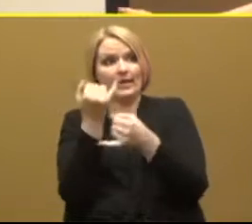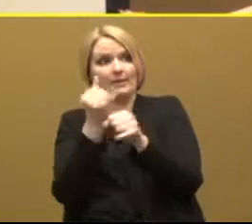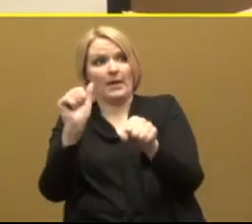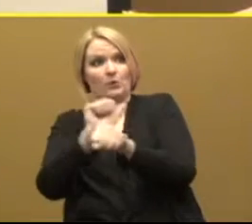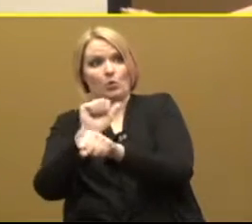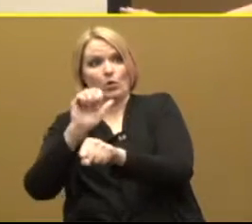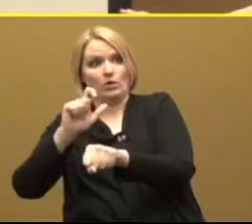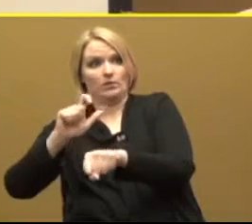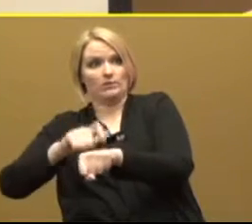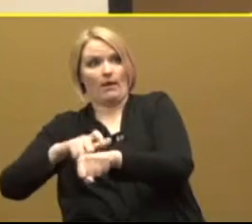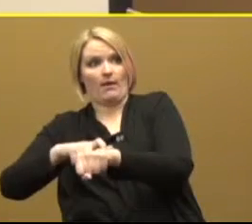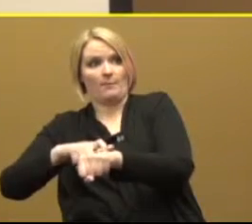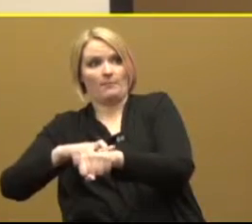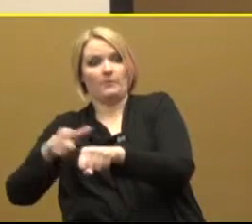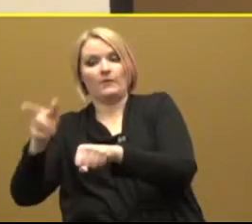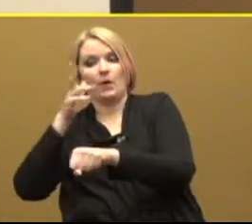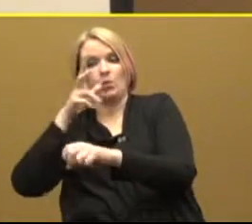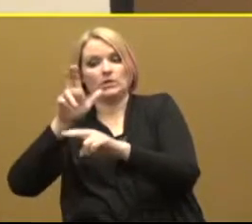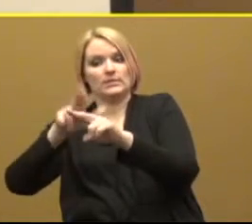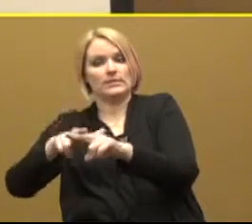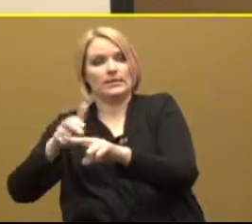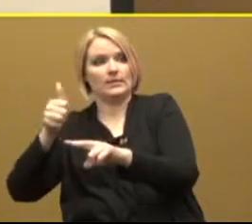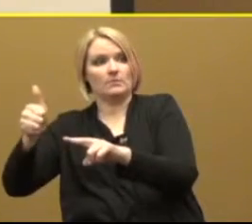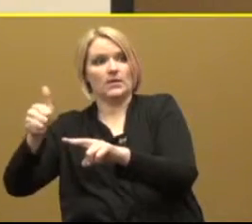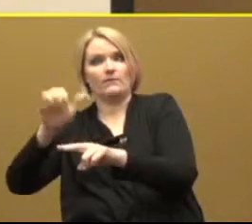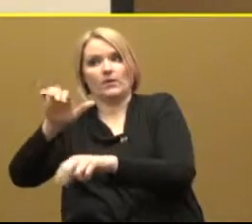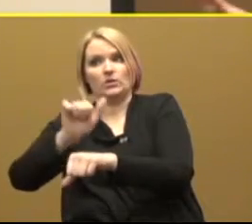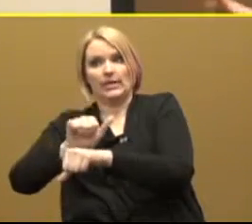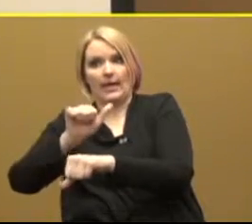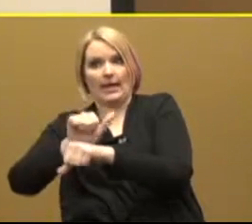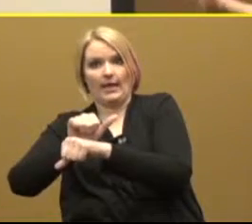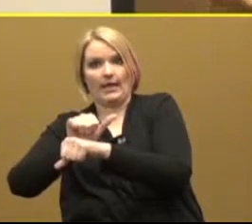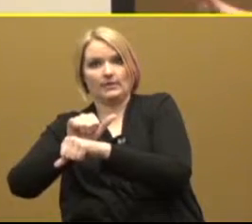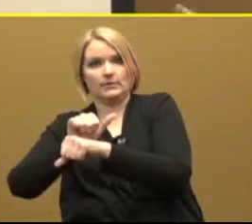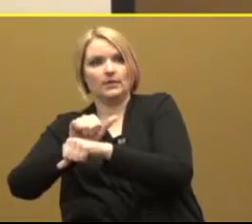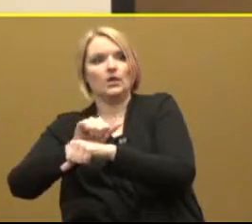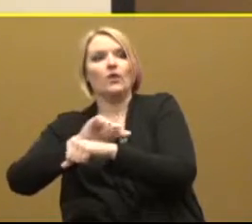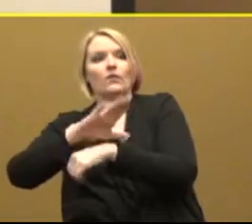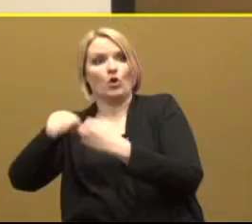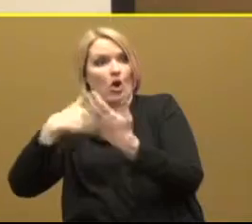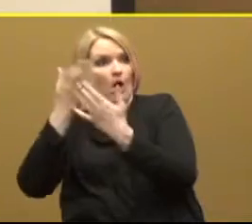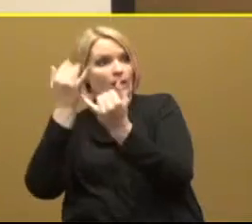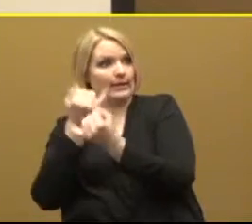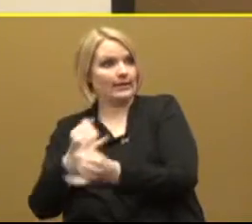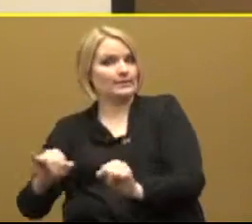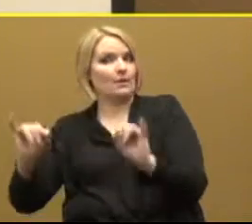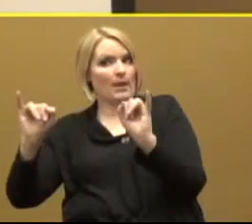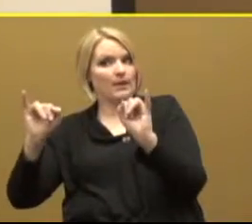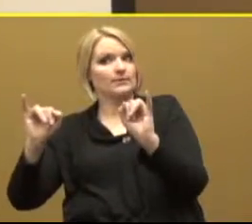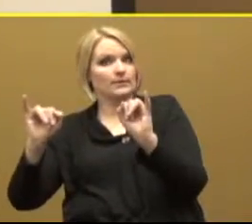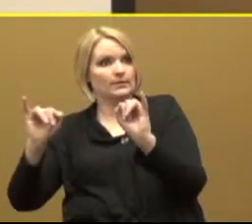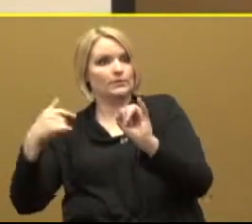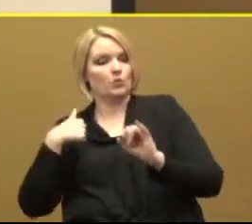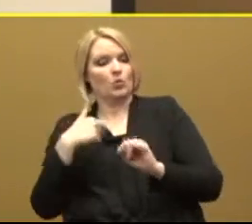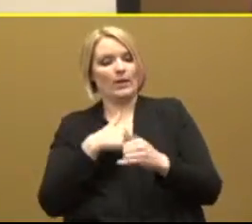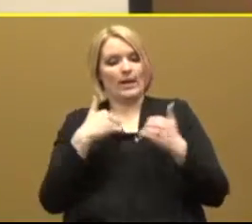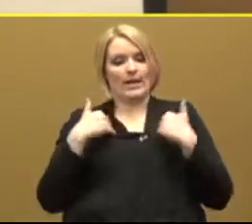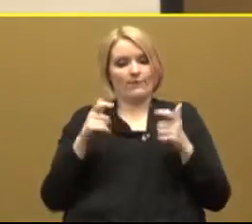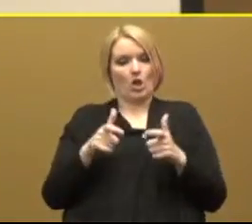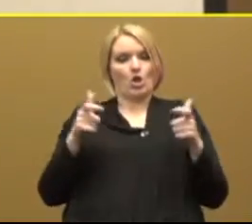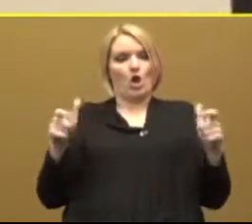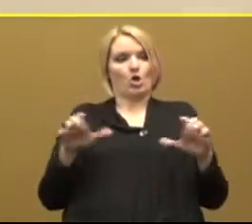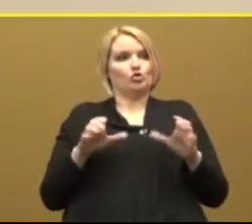time, where they're going to sit down with their tasks. They're all independent. We have large group